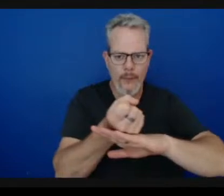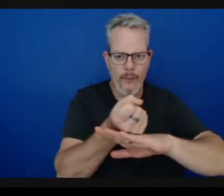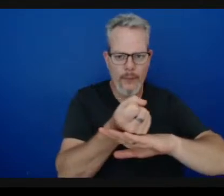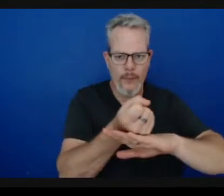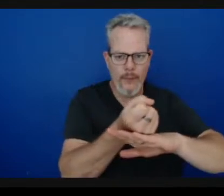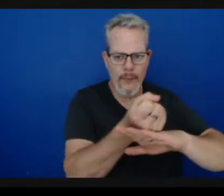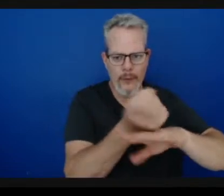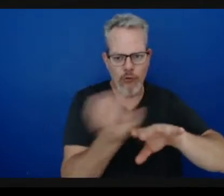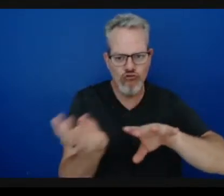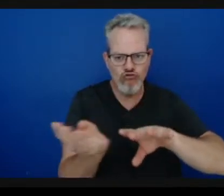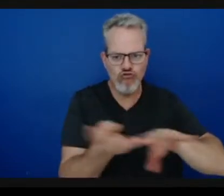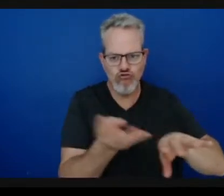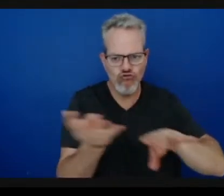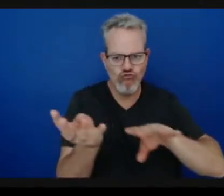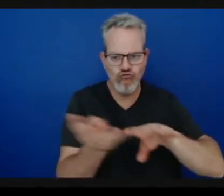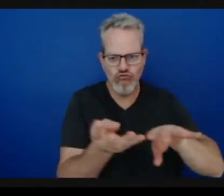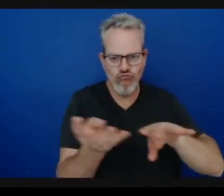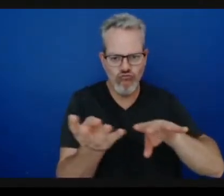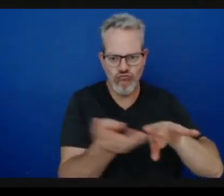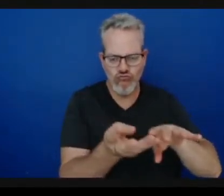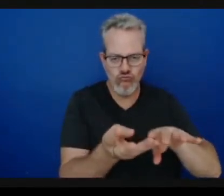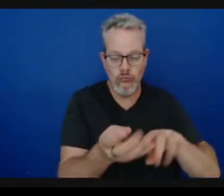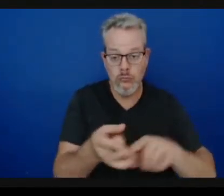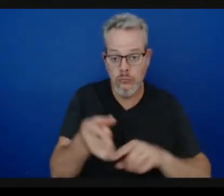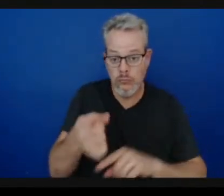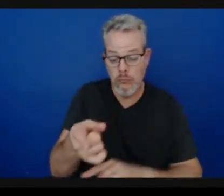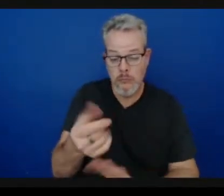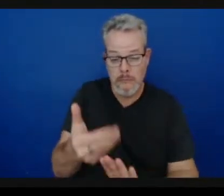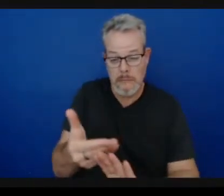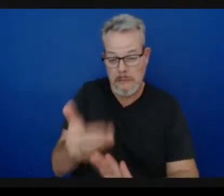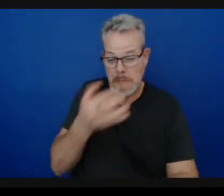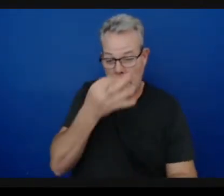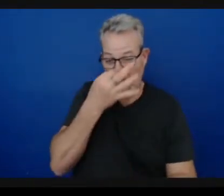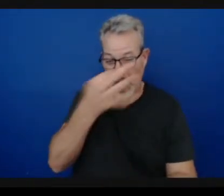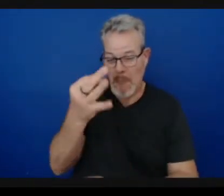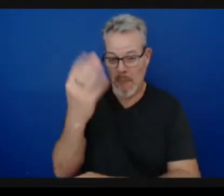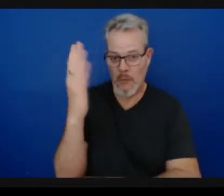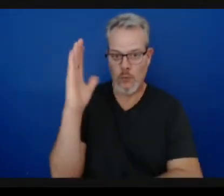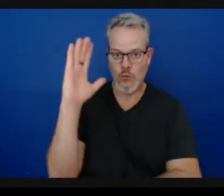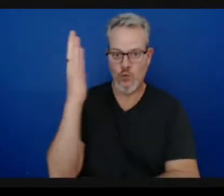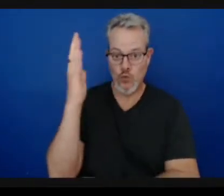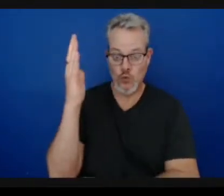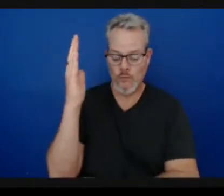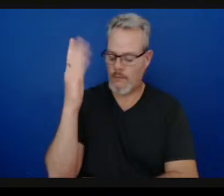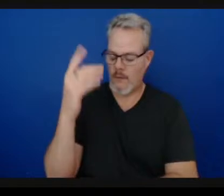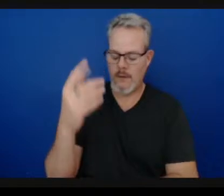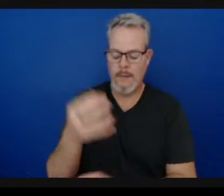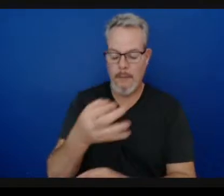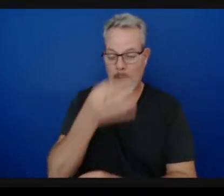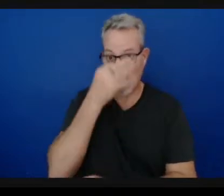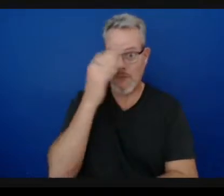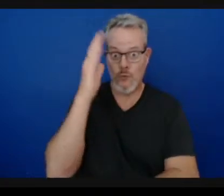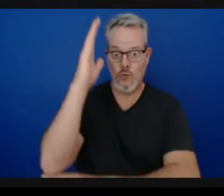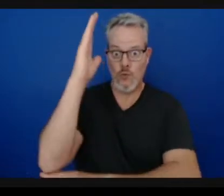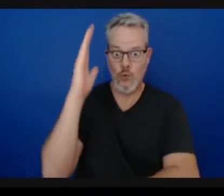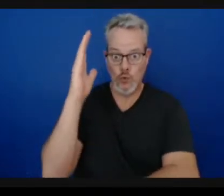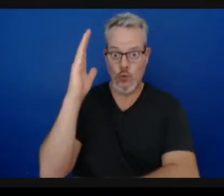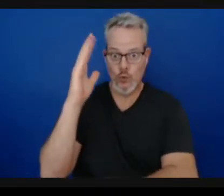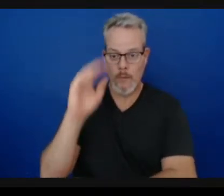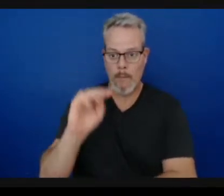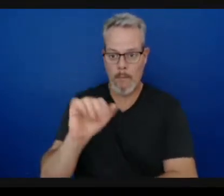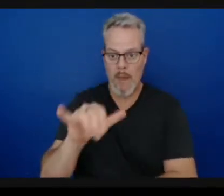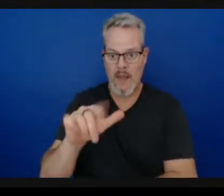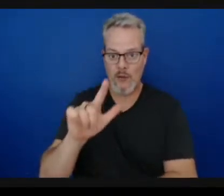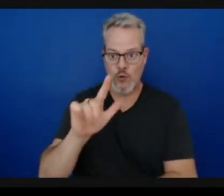Just before noon on May 26th, the eruption ceased. Since then, steam and